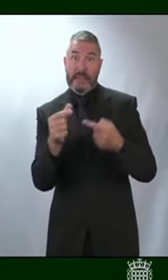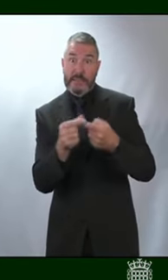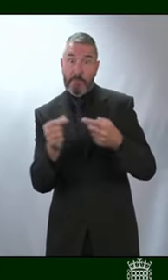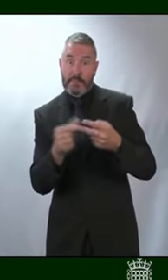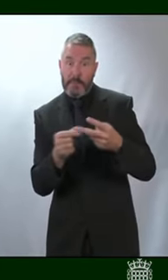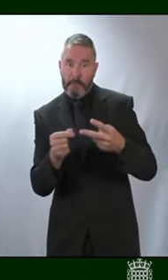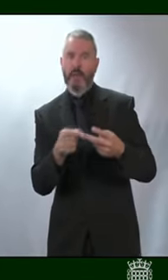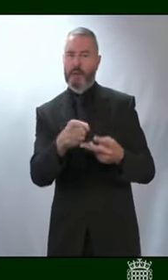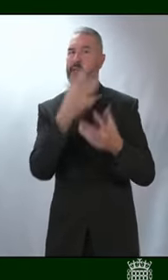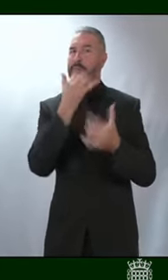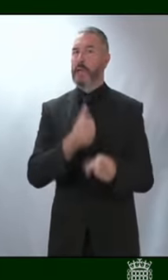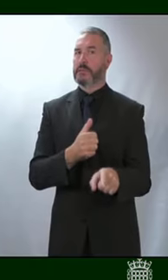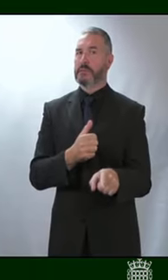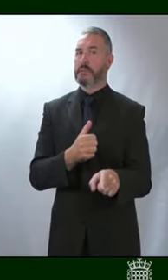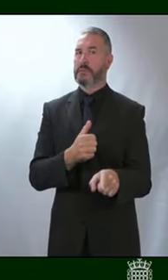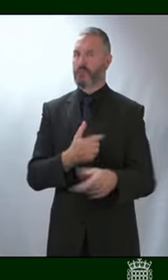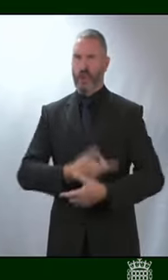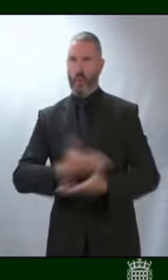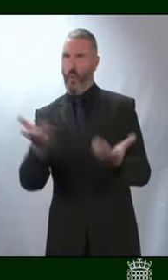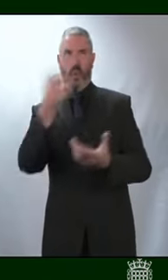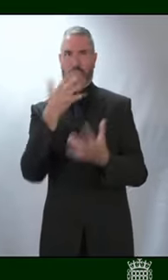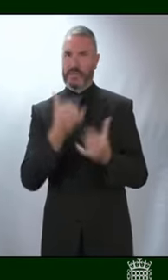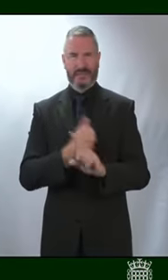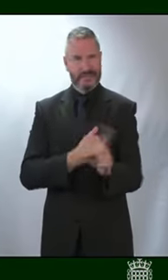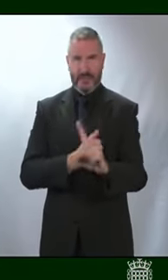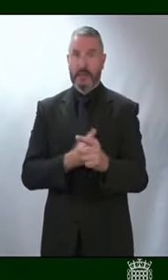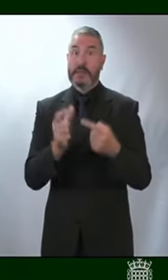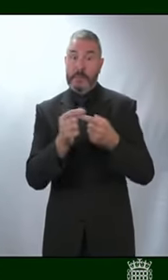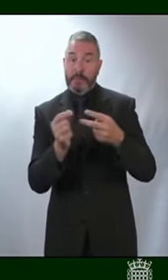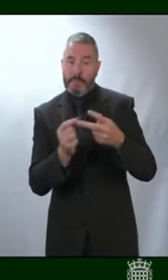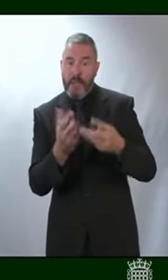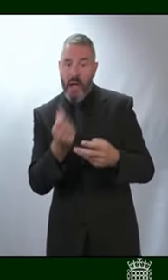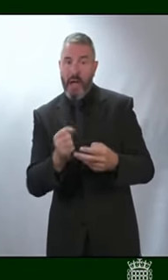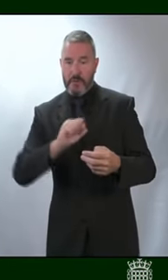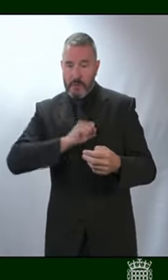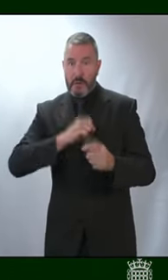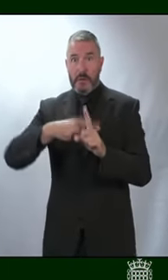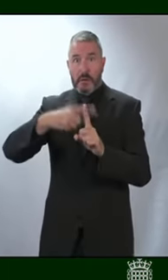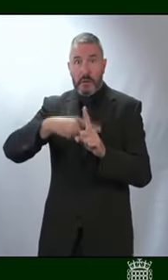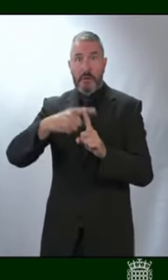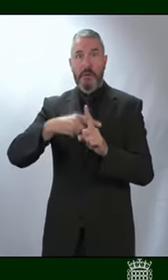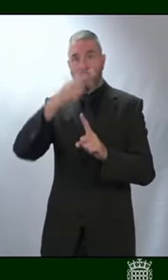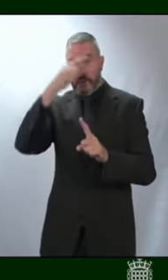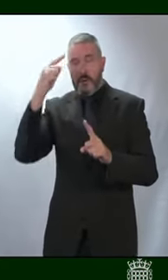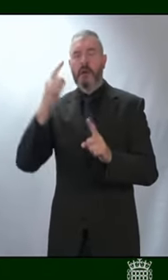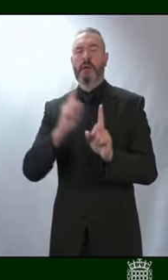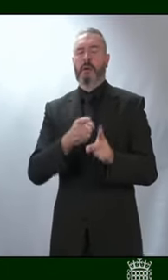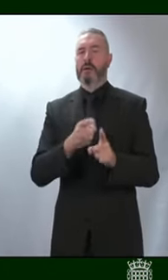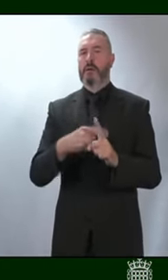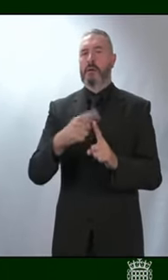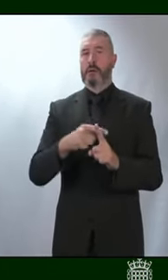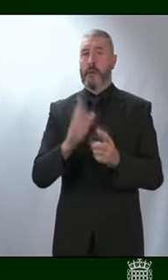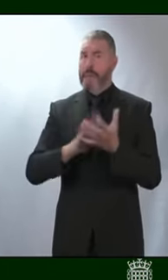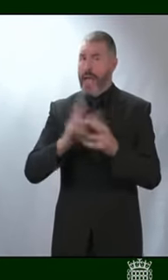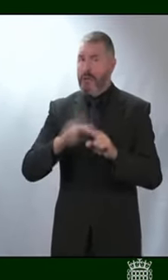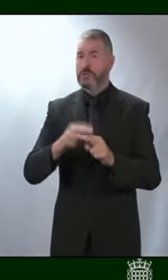symptoms, and further, that thanks to the efforts of teachers in this country, of parents,